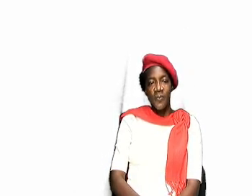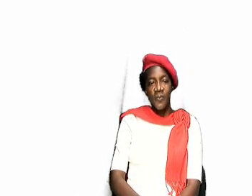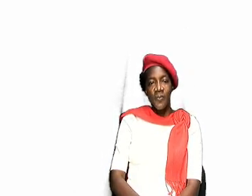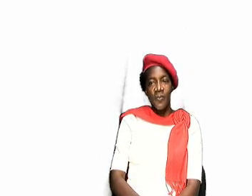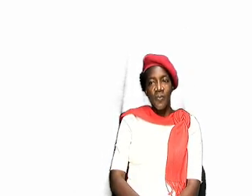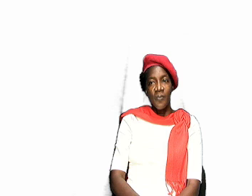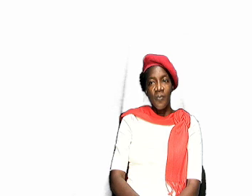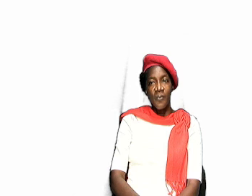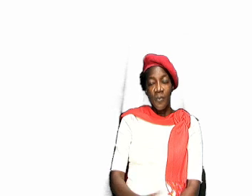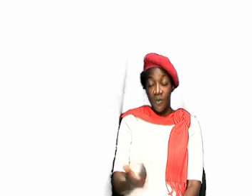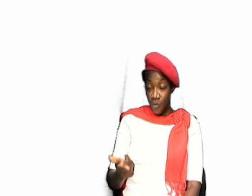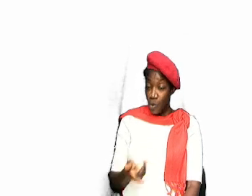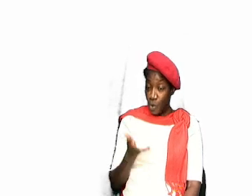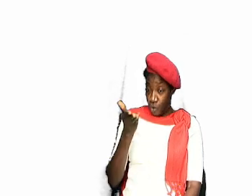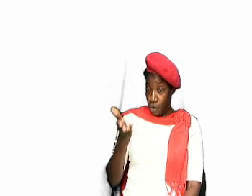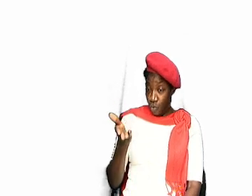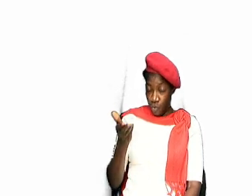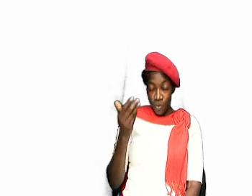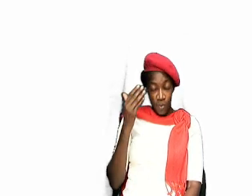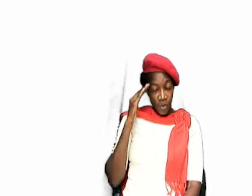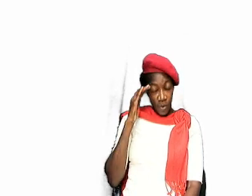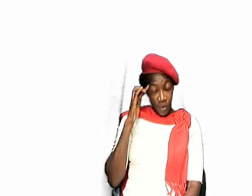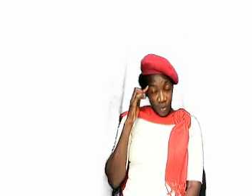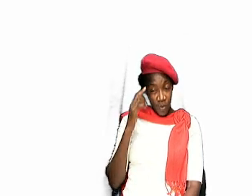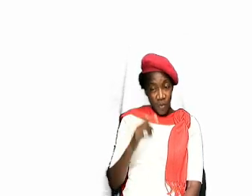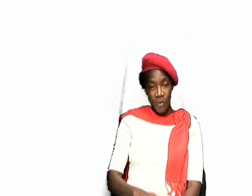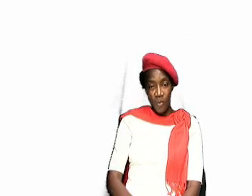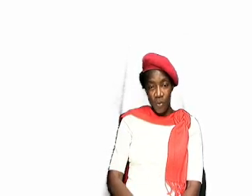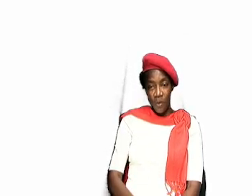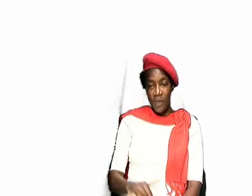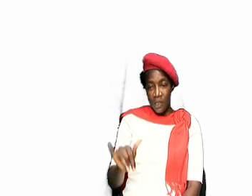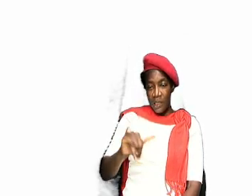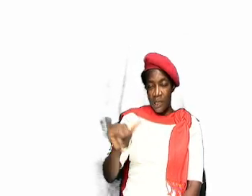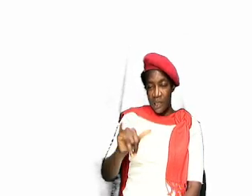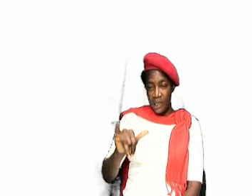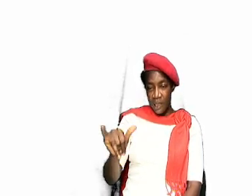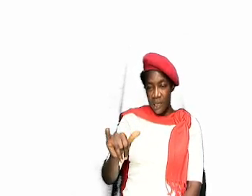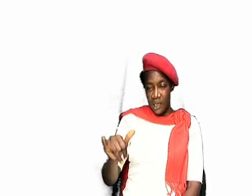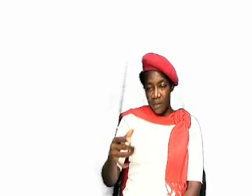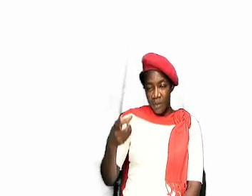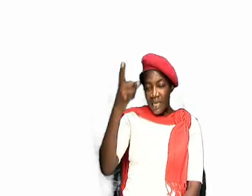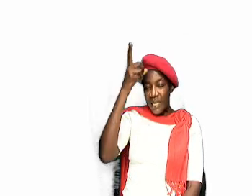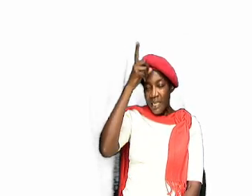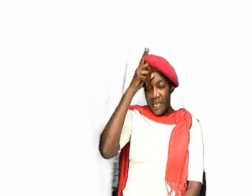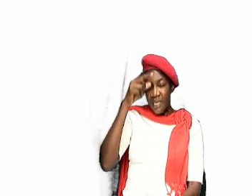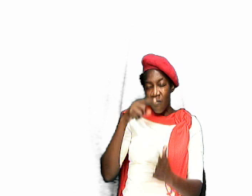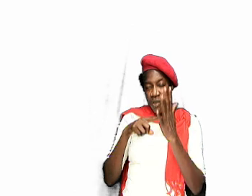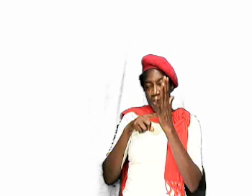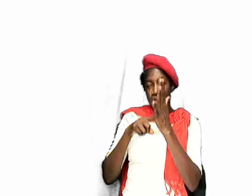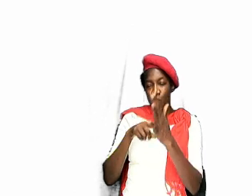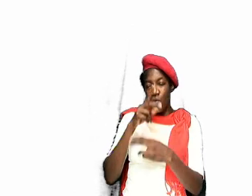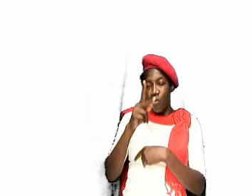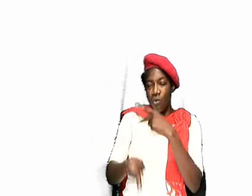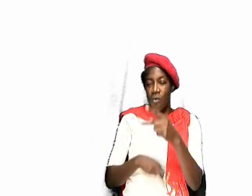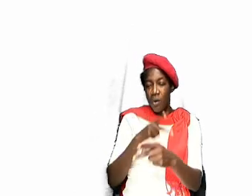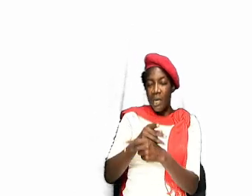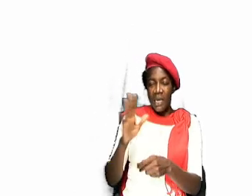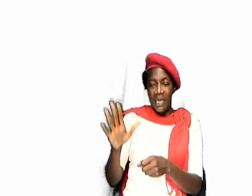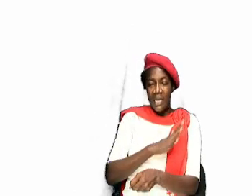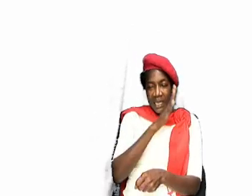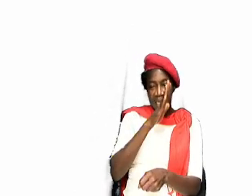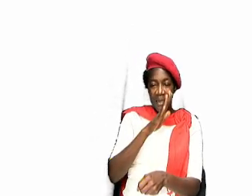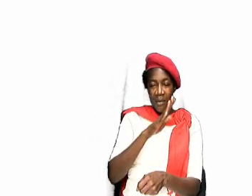I want the church to know that similarly to how David showed kindness to